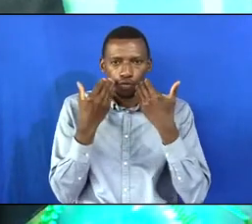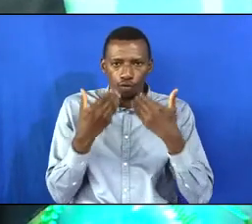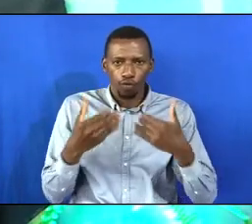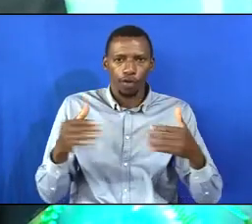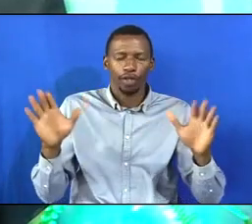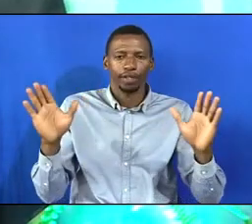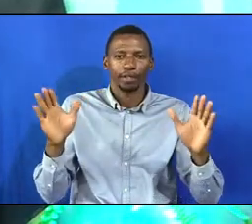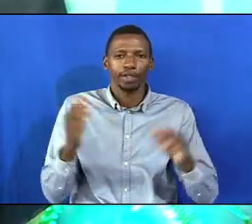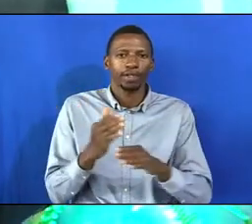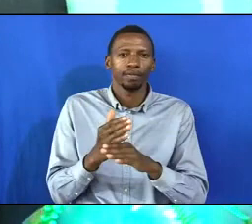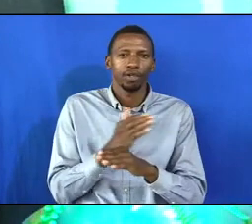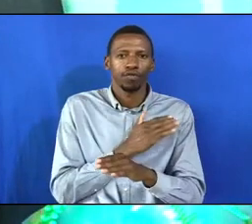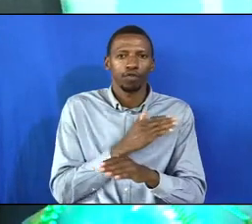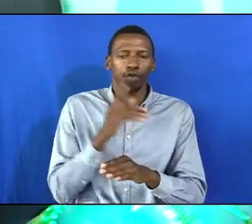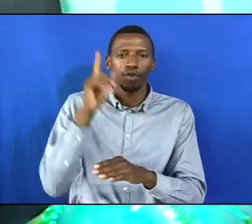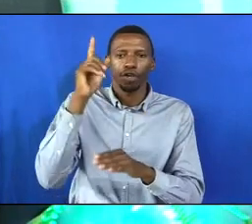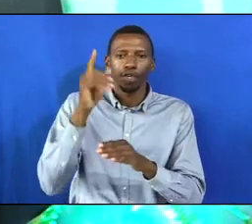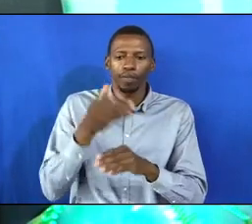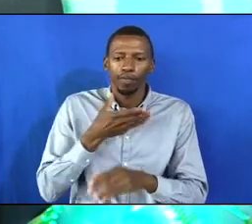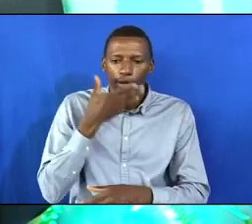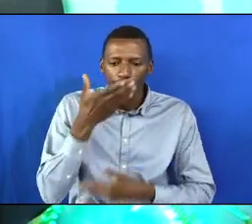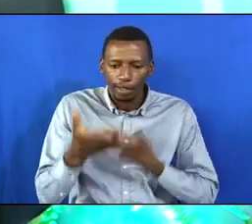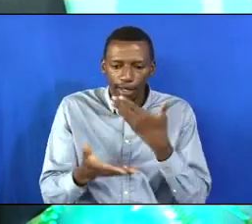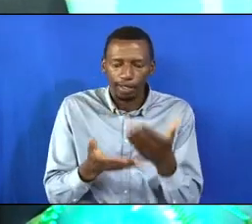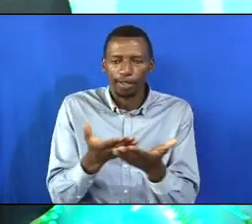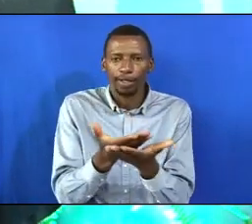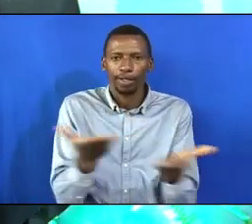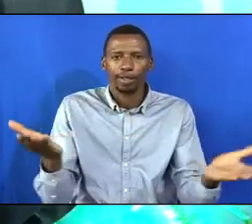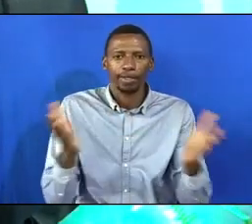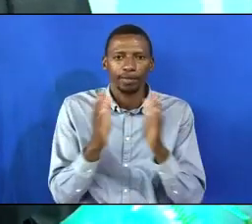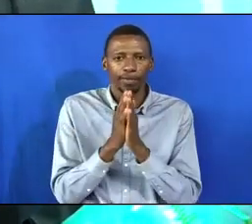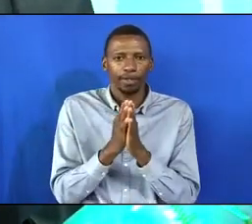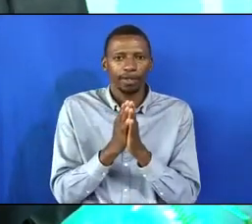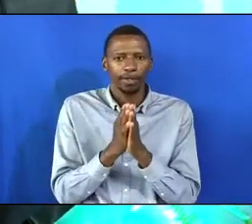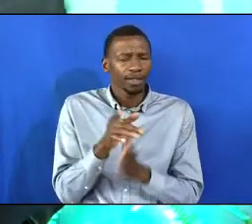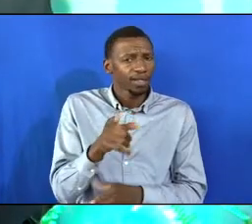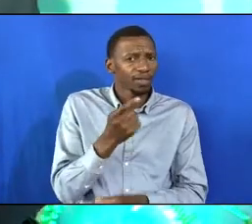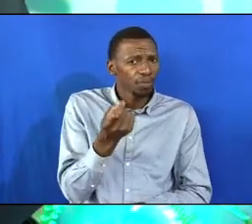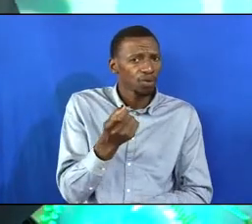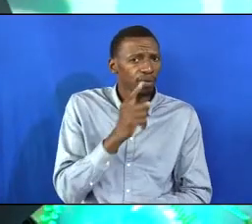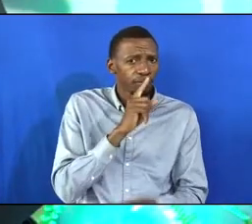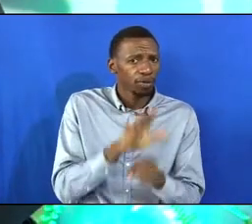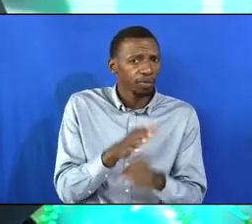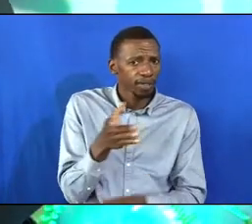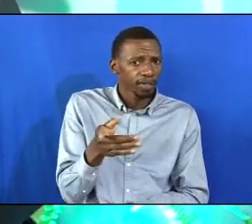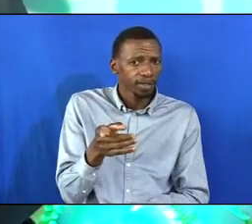he grants these requests. Is that a small promise?